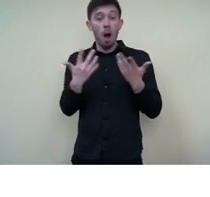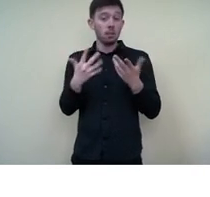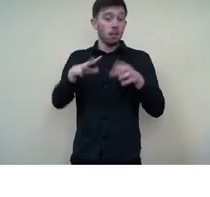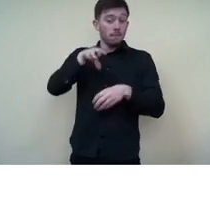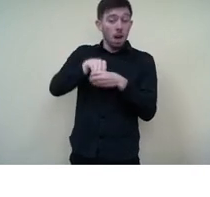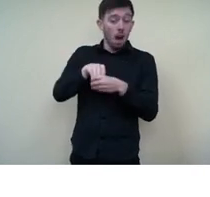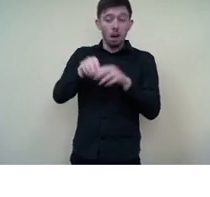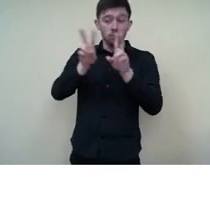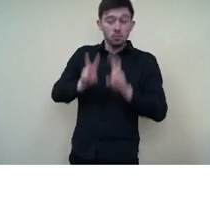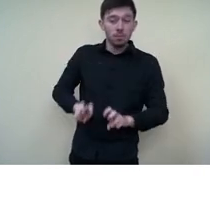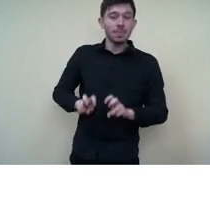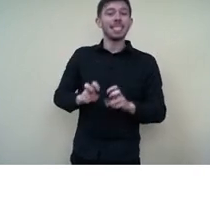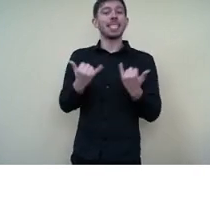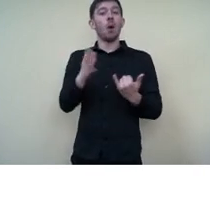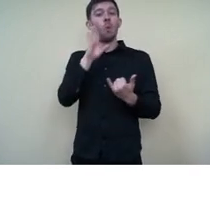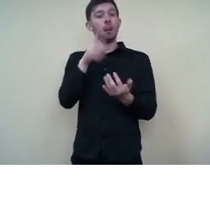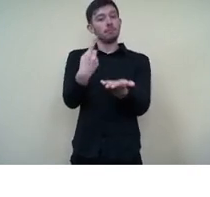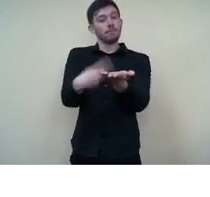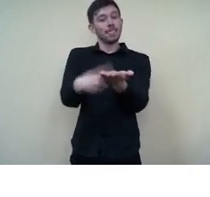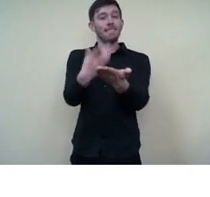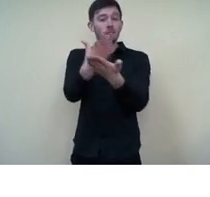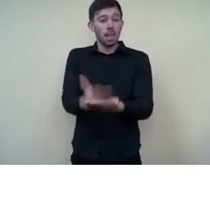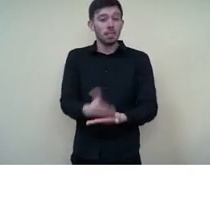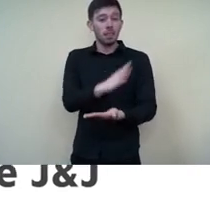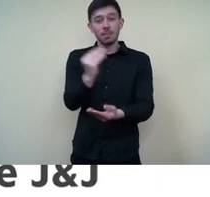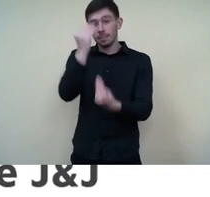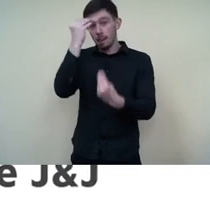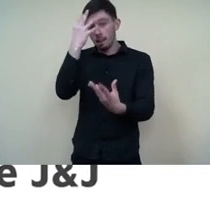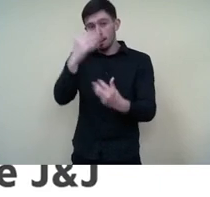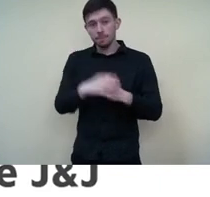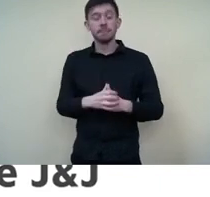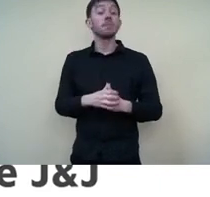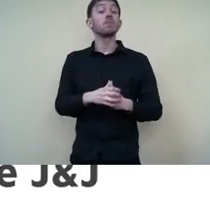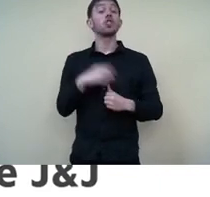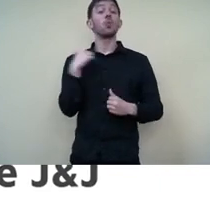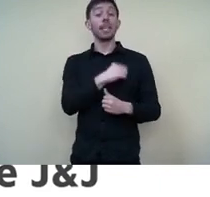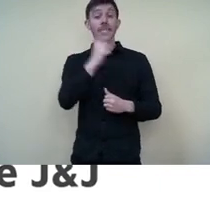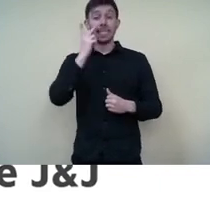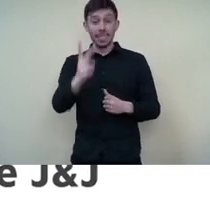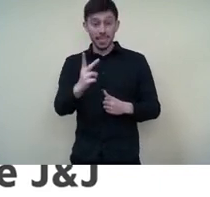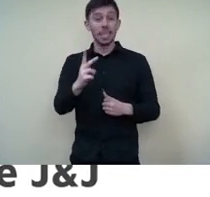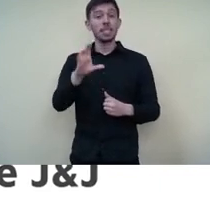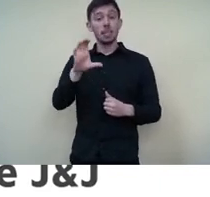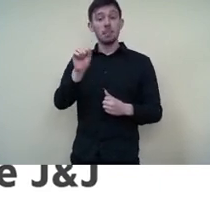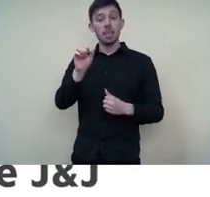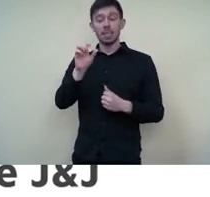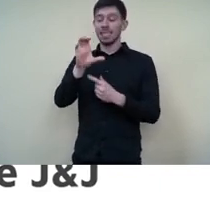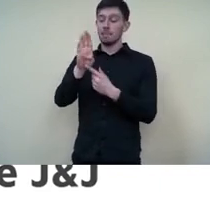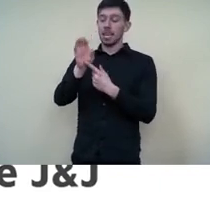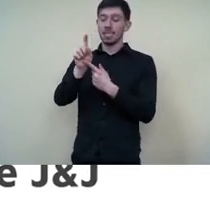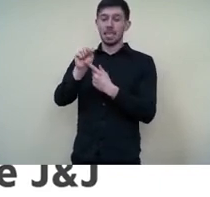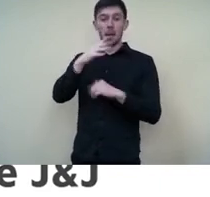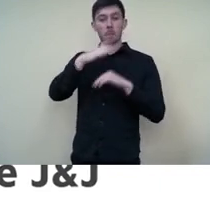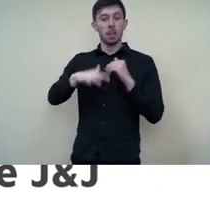into a bit more of the facts and the data. And so if we look at the incidence of CVST blood